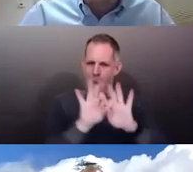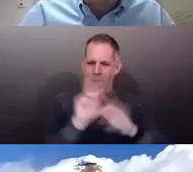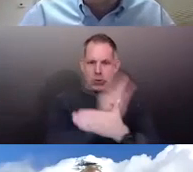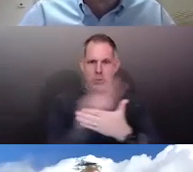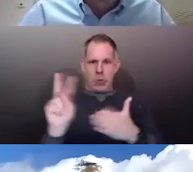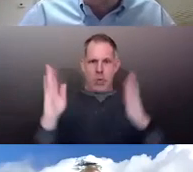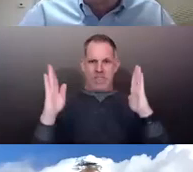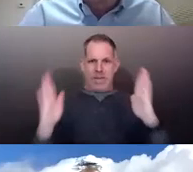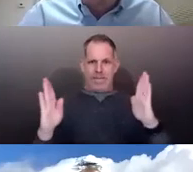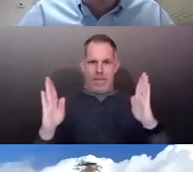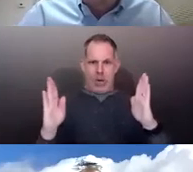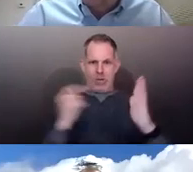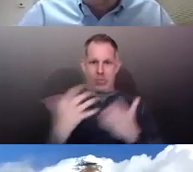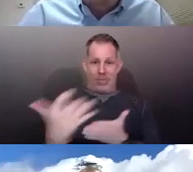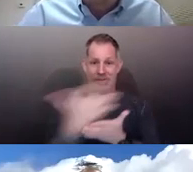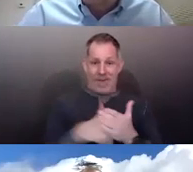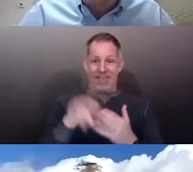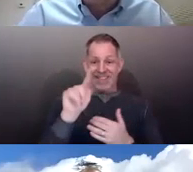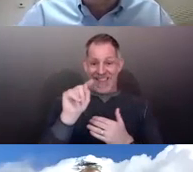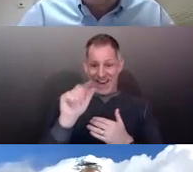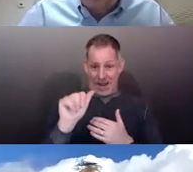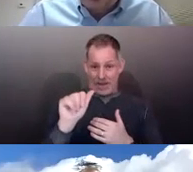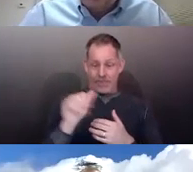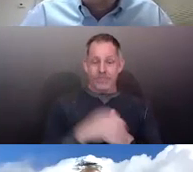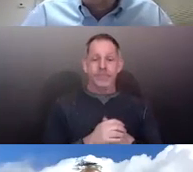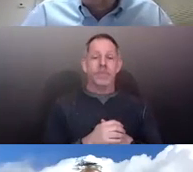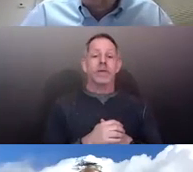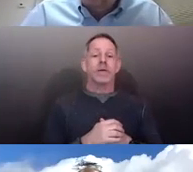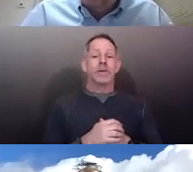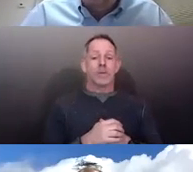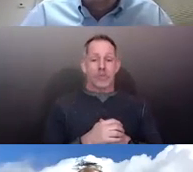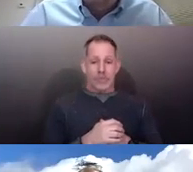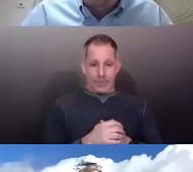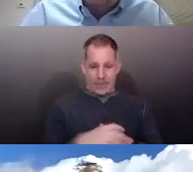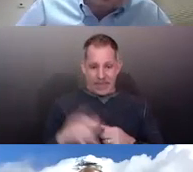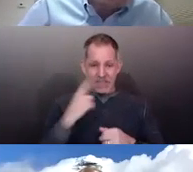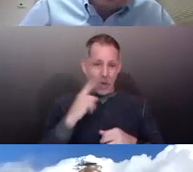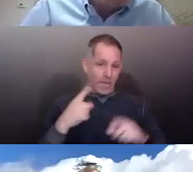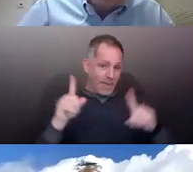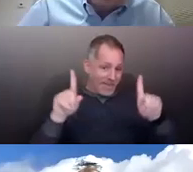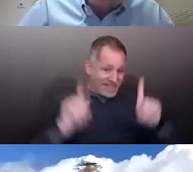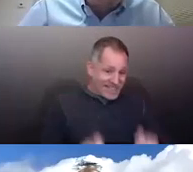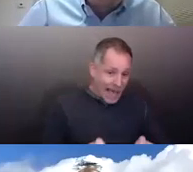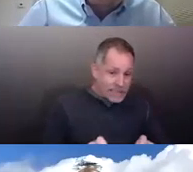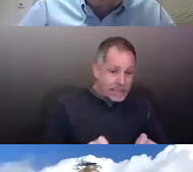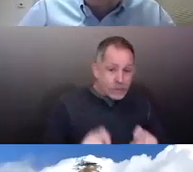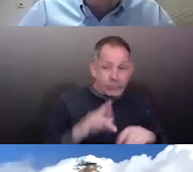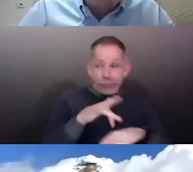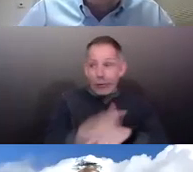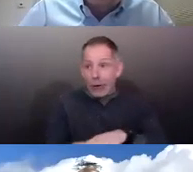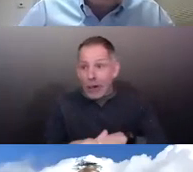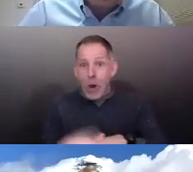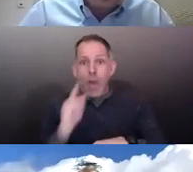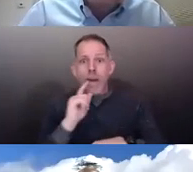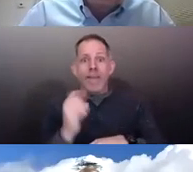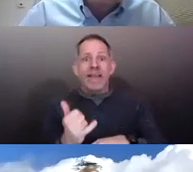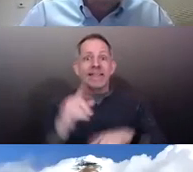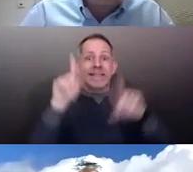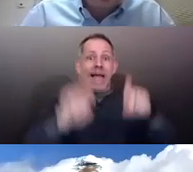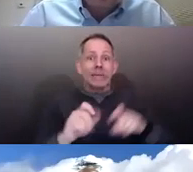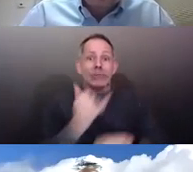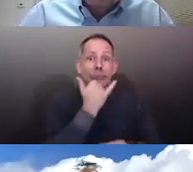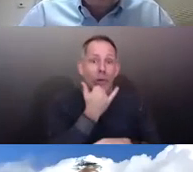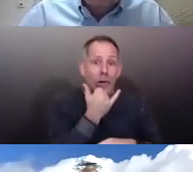and the test could have been done too early. Okay, so that's our key message there. Next slide,